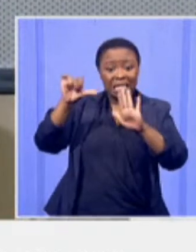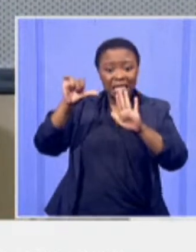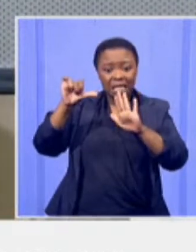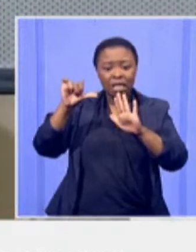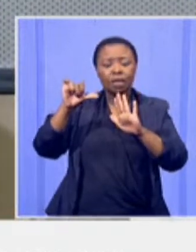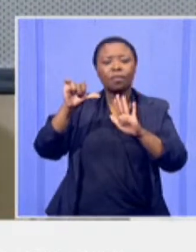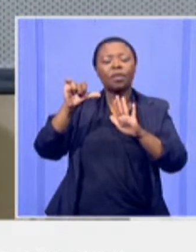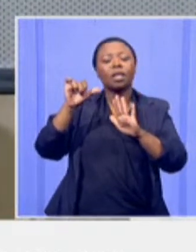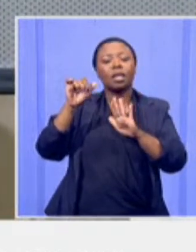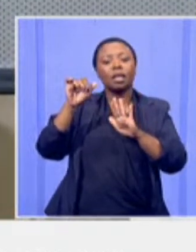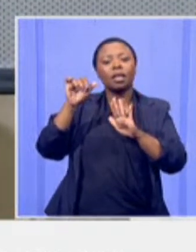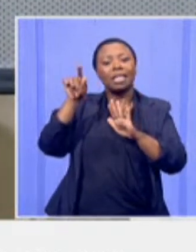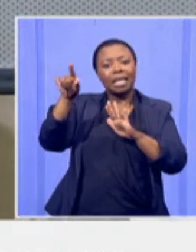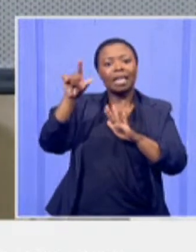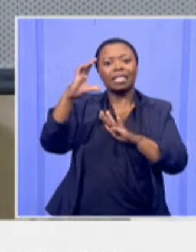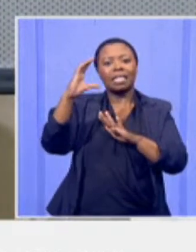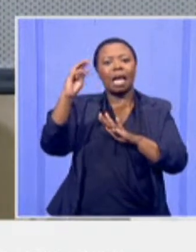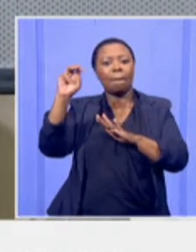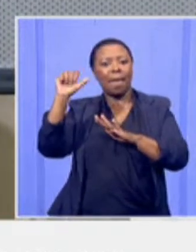CCMA.